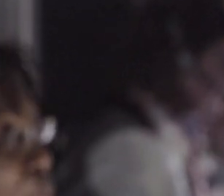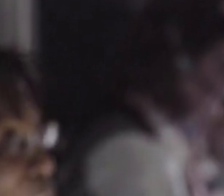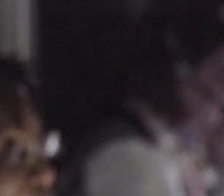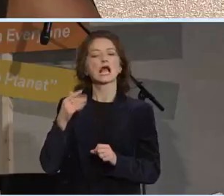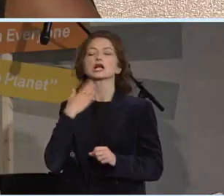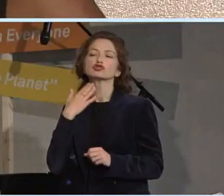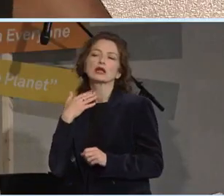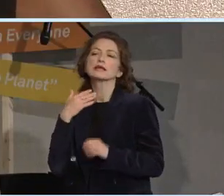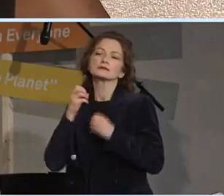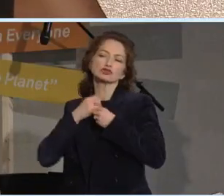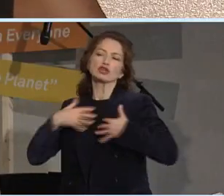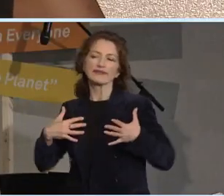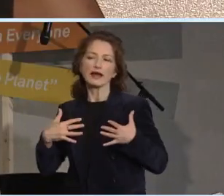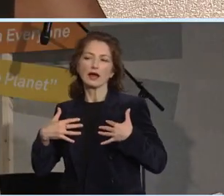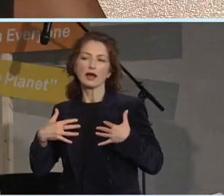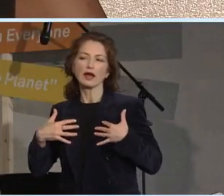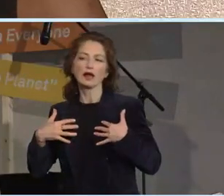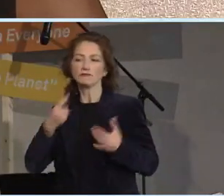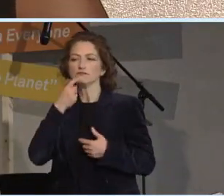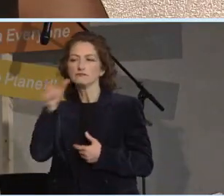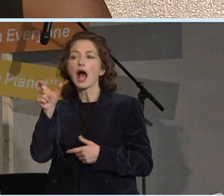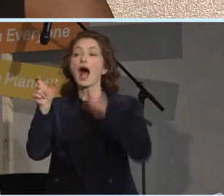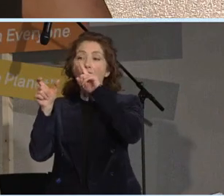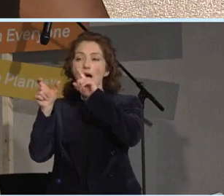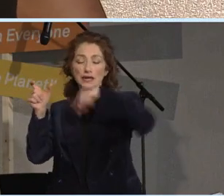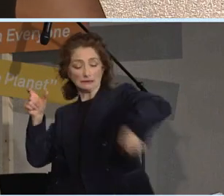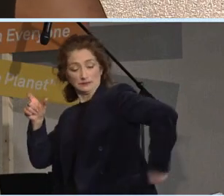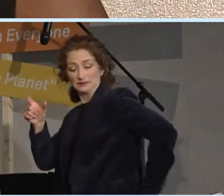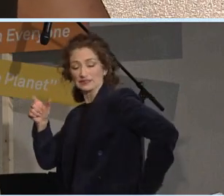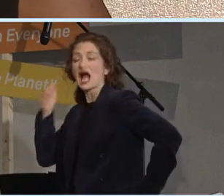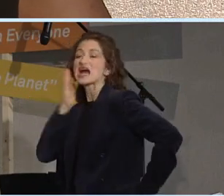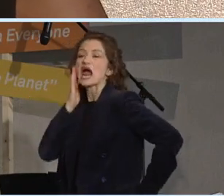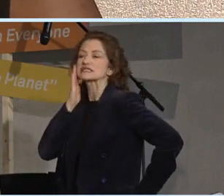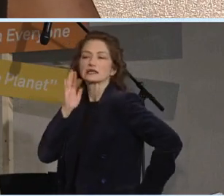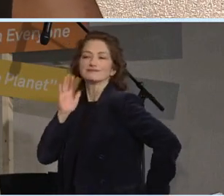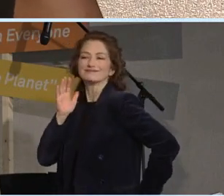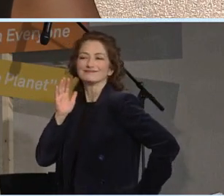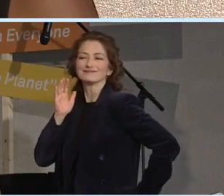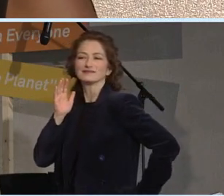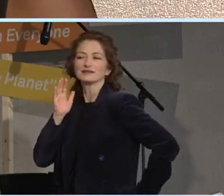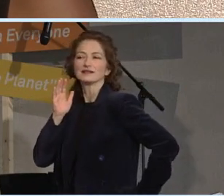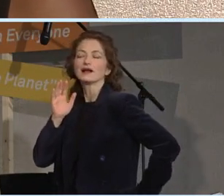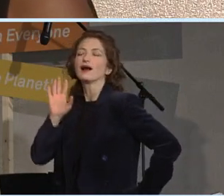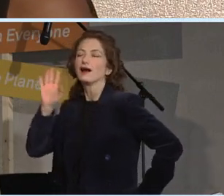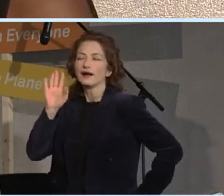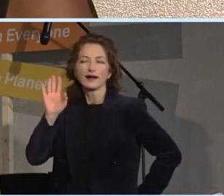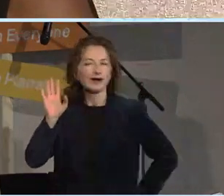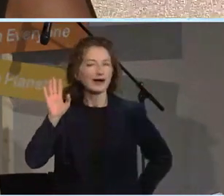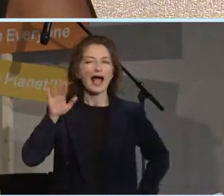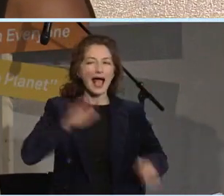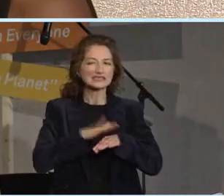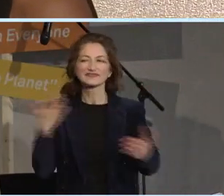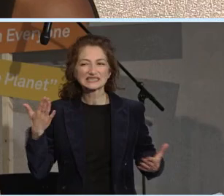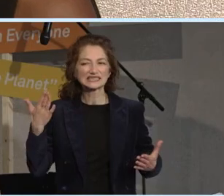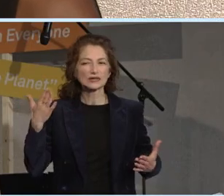a corresponding acknowledgement of race, their allyship with women of color is fundamentally compromised, if